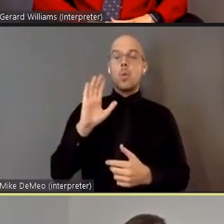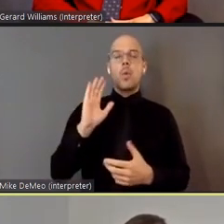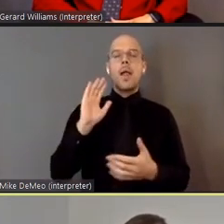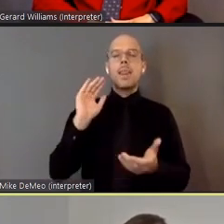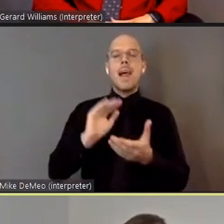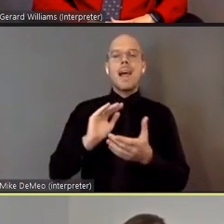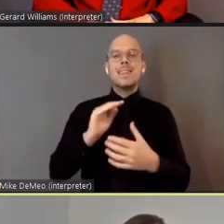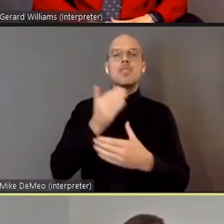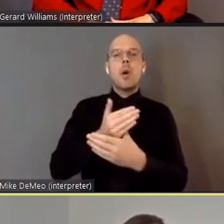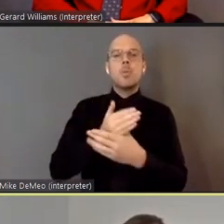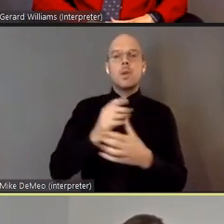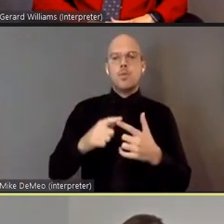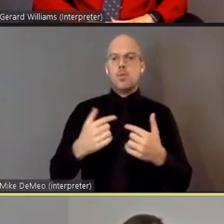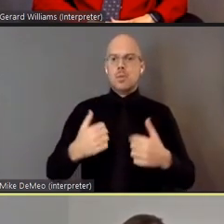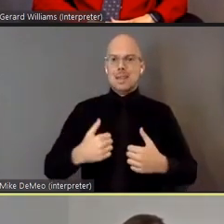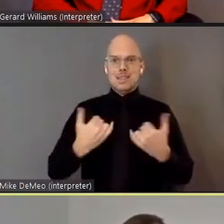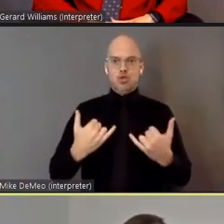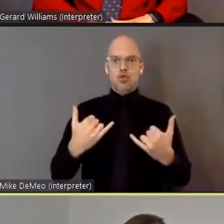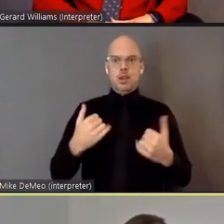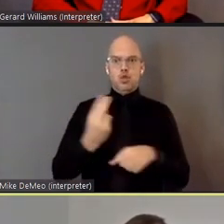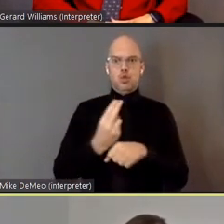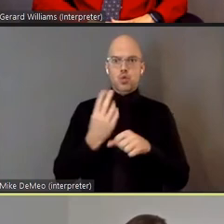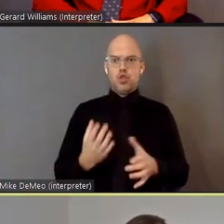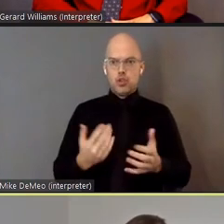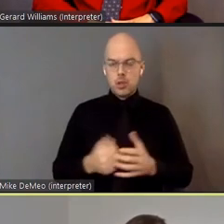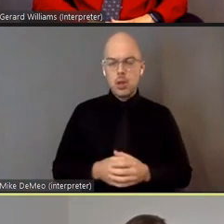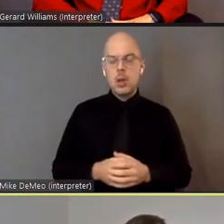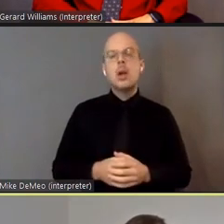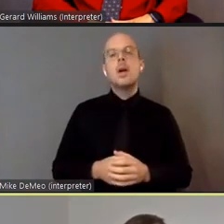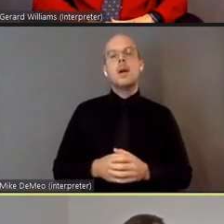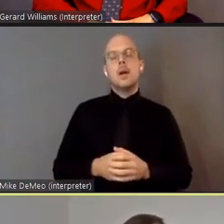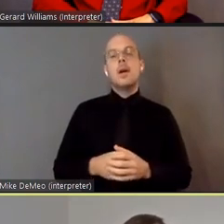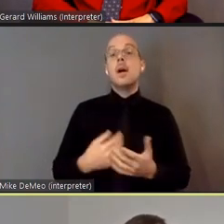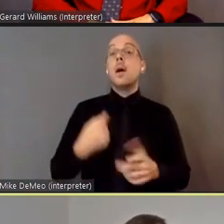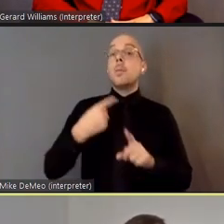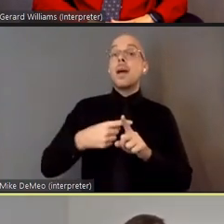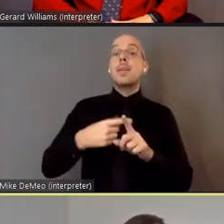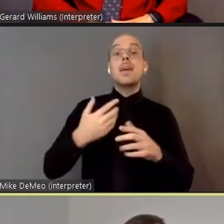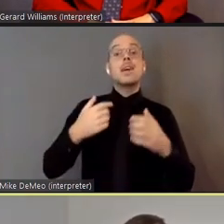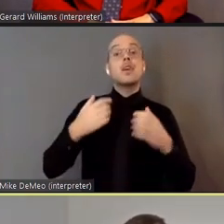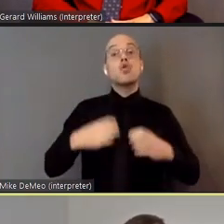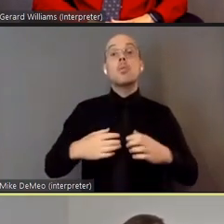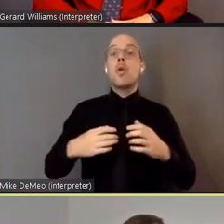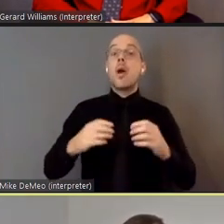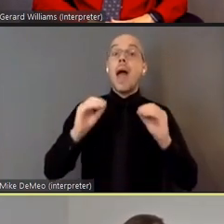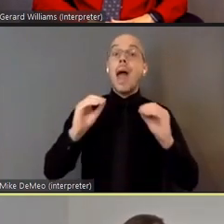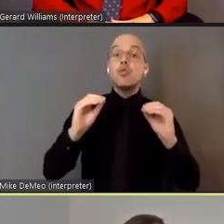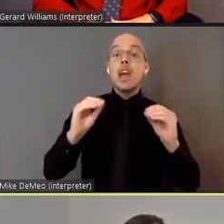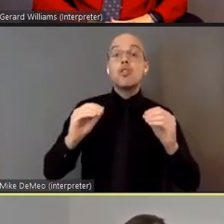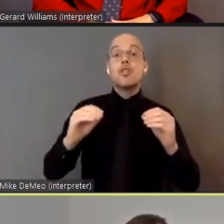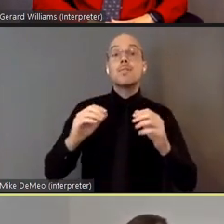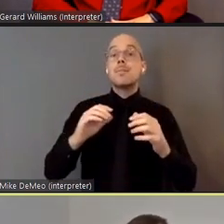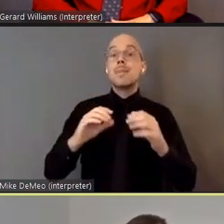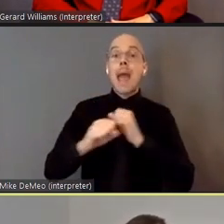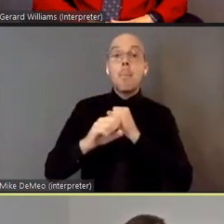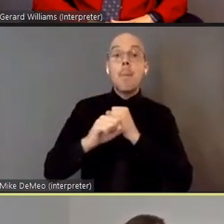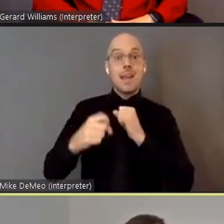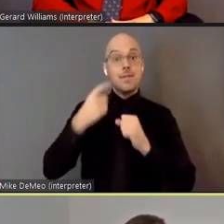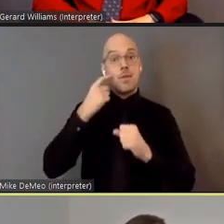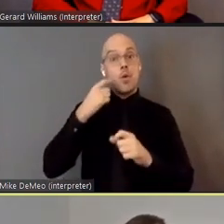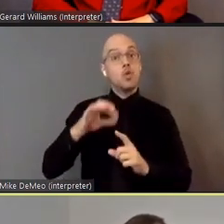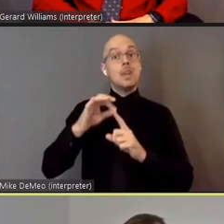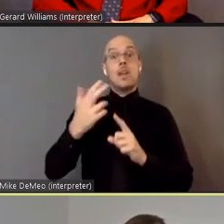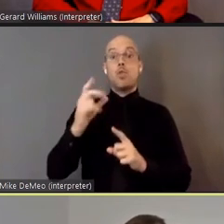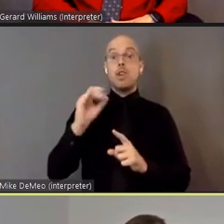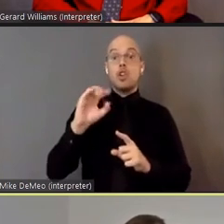to existing users, that consumer education campaigns for a unique three-digit code would be simpler